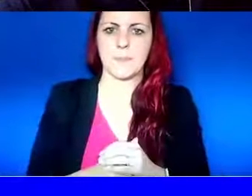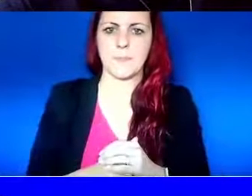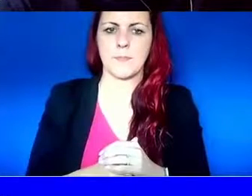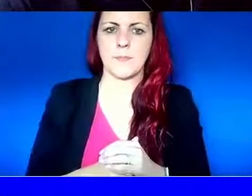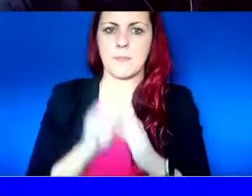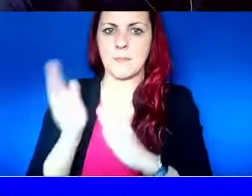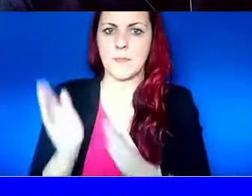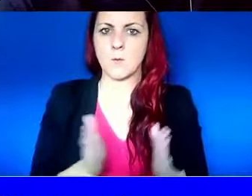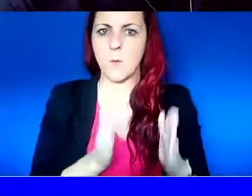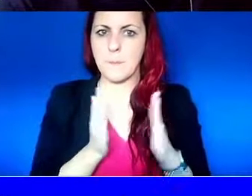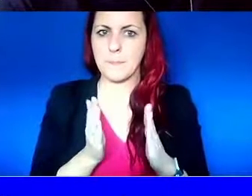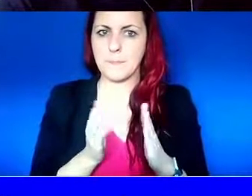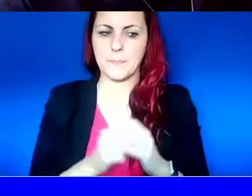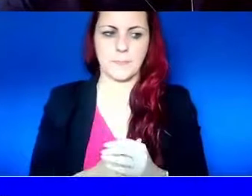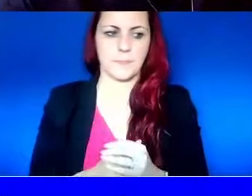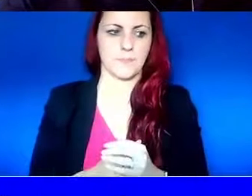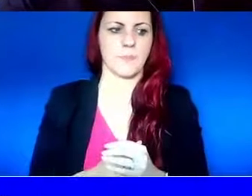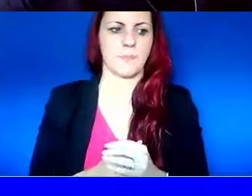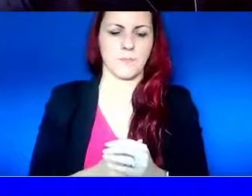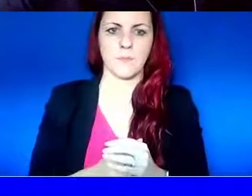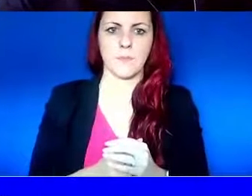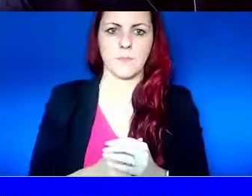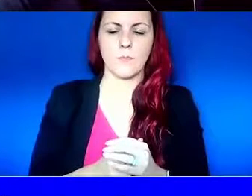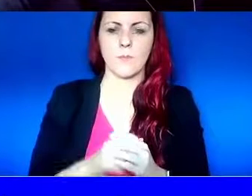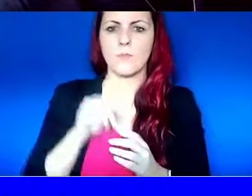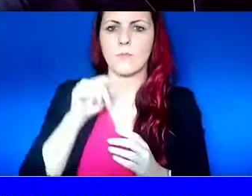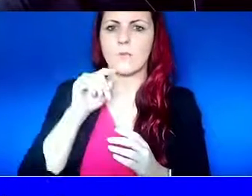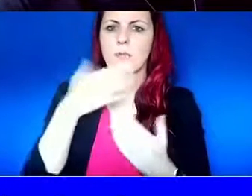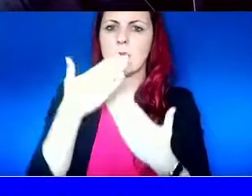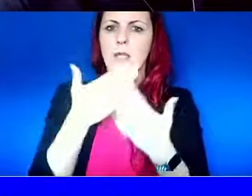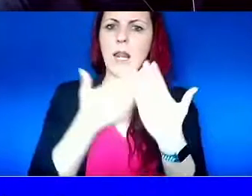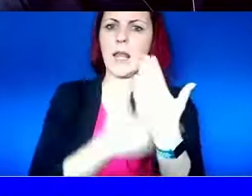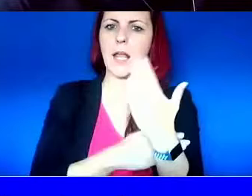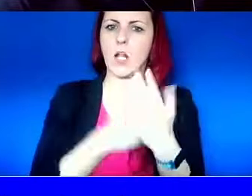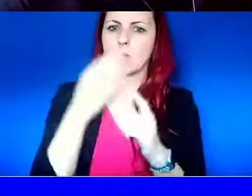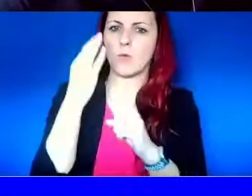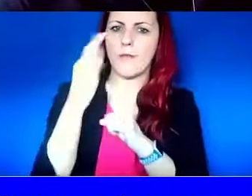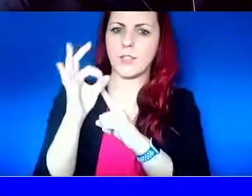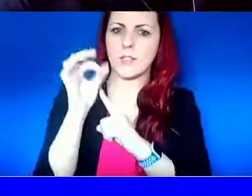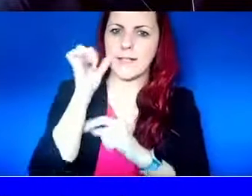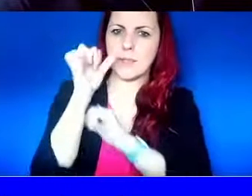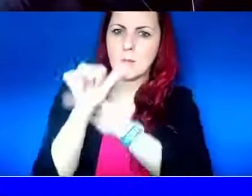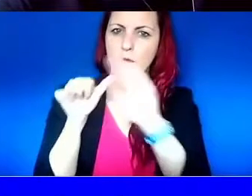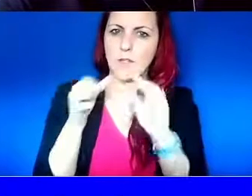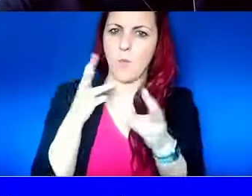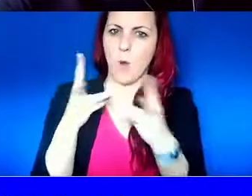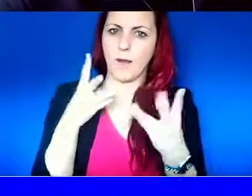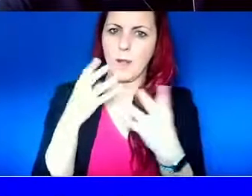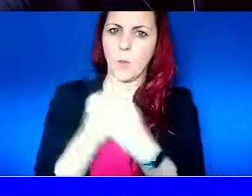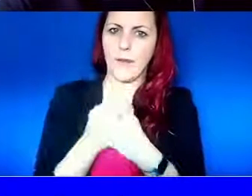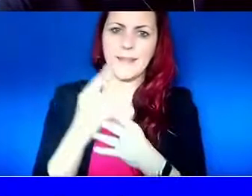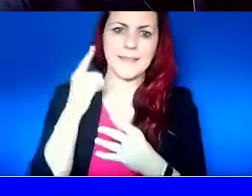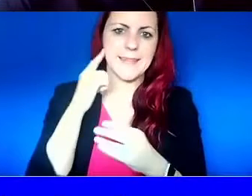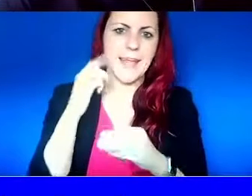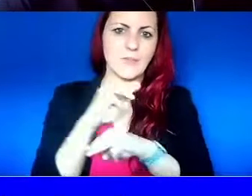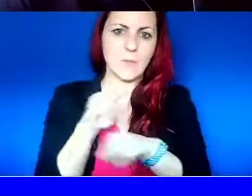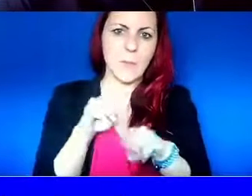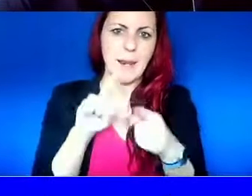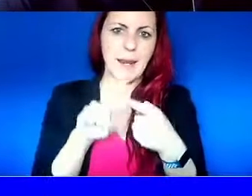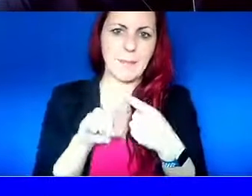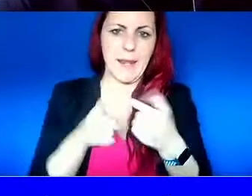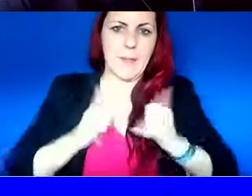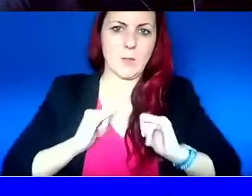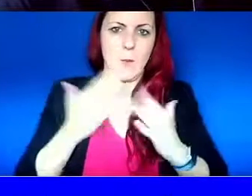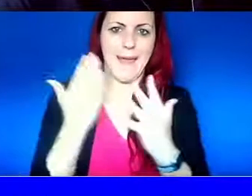slide. And those are the legal professionals' experiences of working with deaf people and accessing services